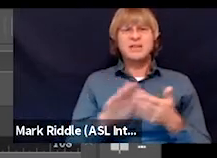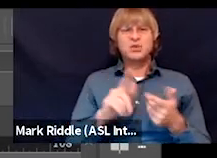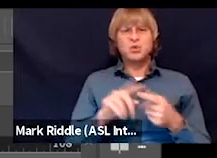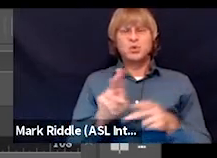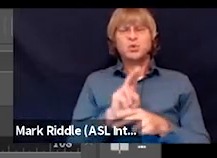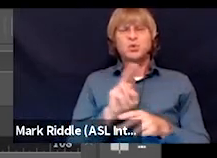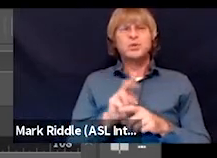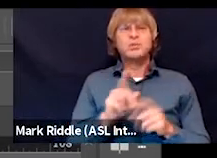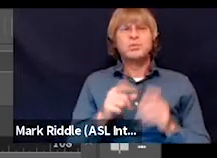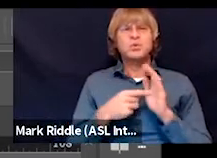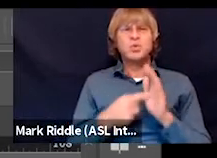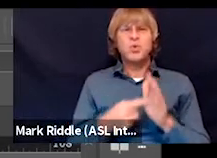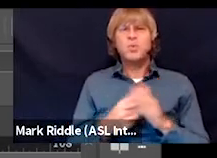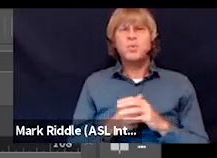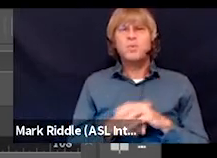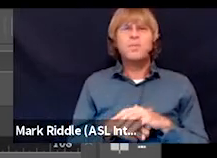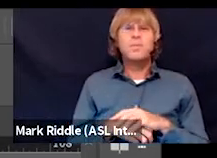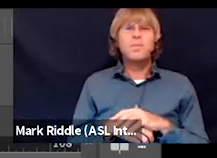do. Let me